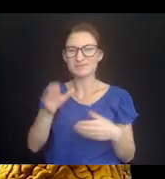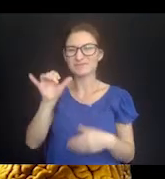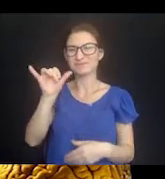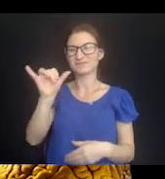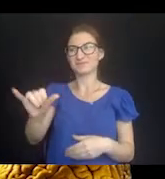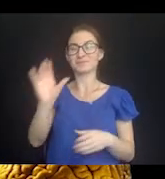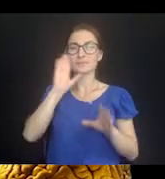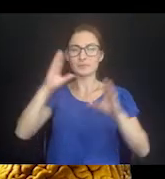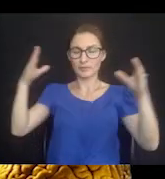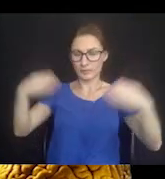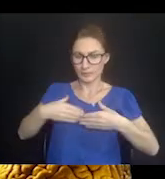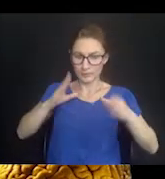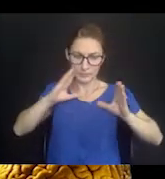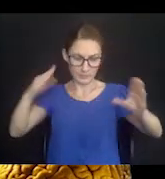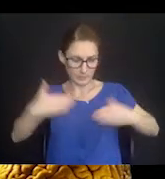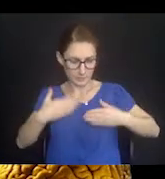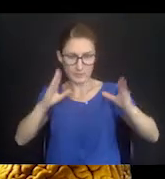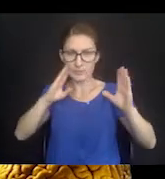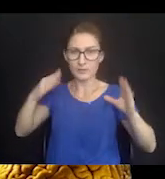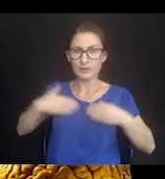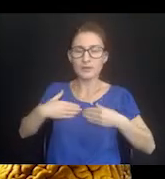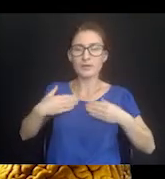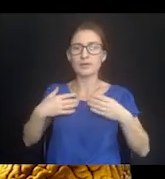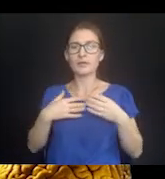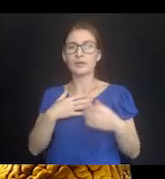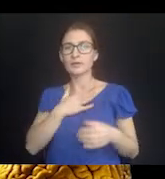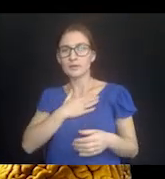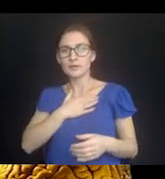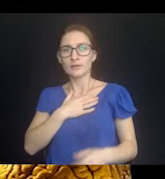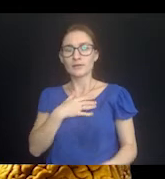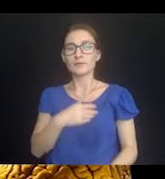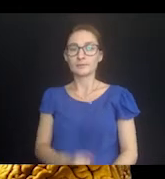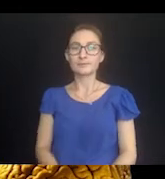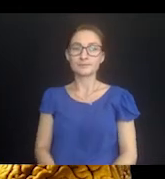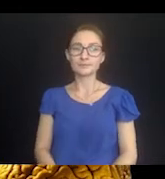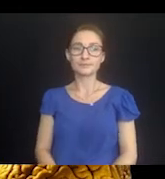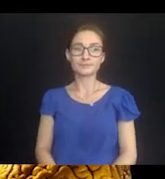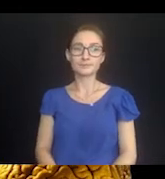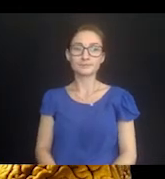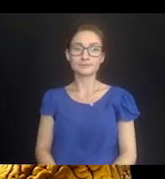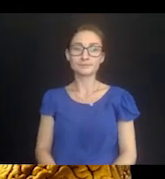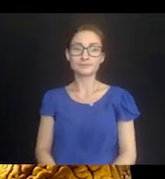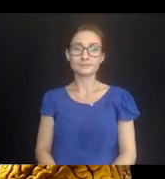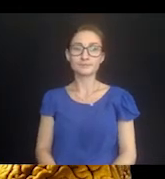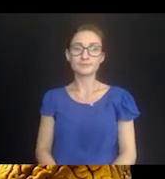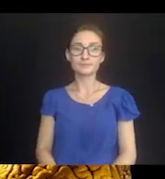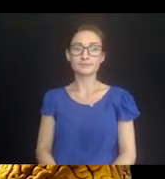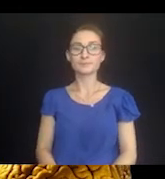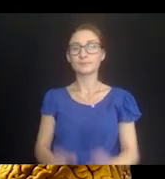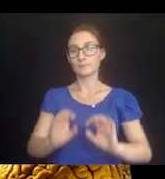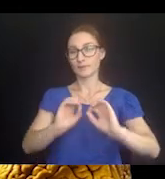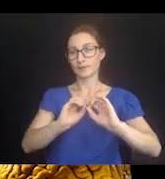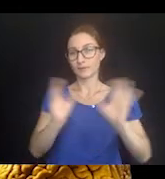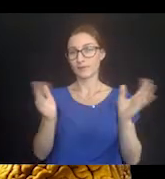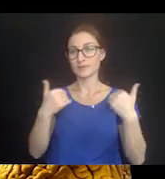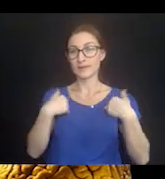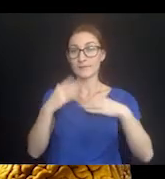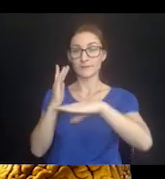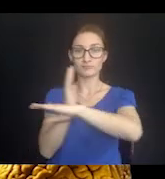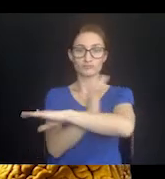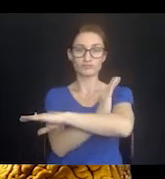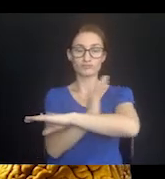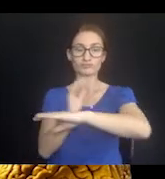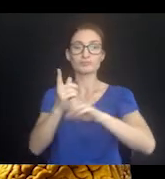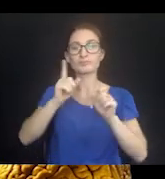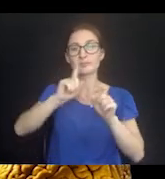And so you'll start to focus on other people and yourself and your feelings, all kind of the package of